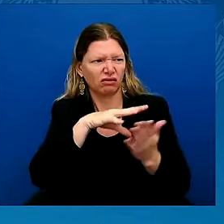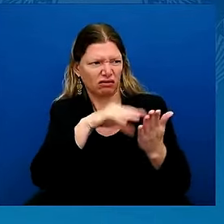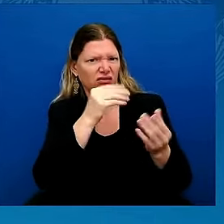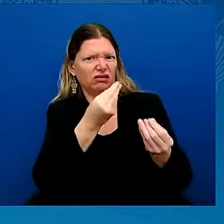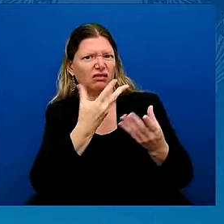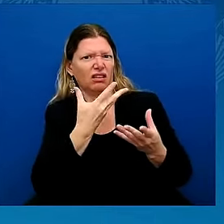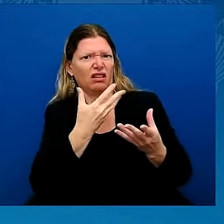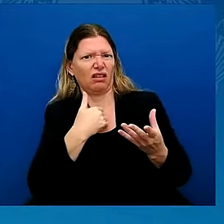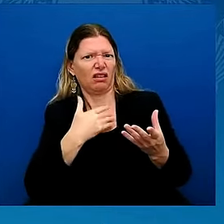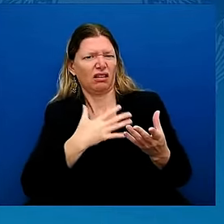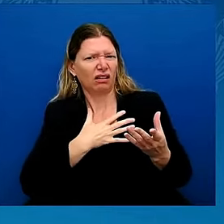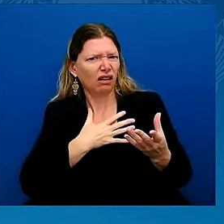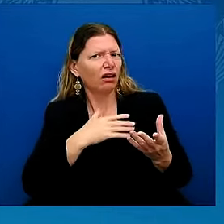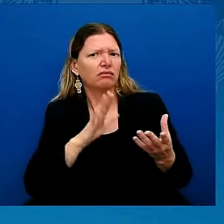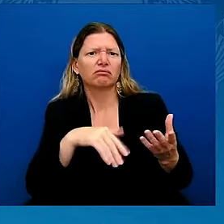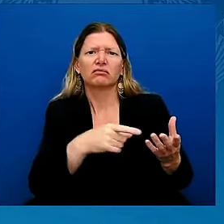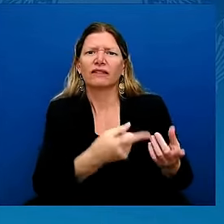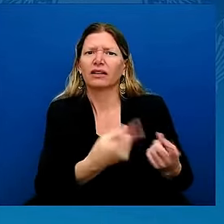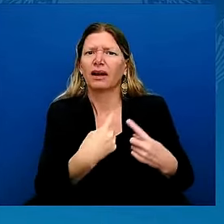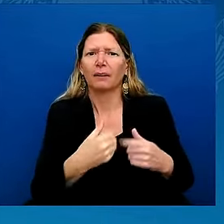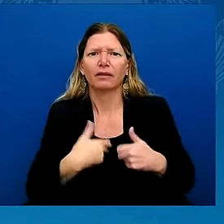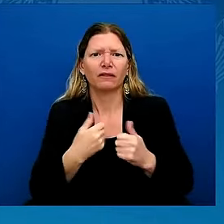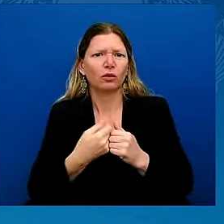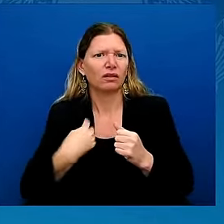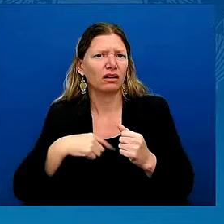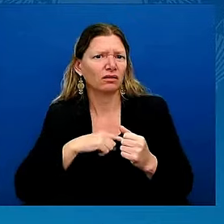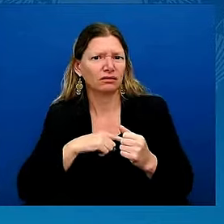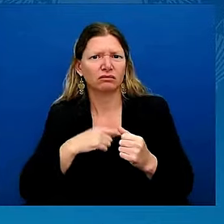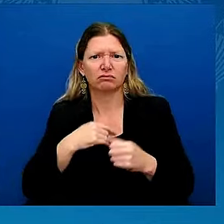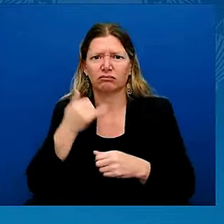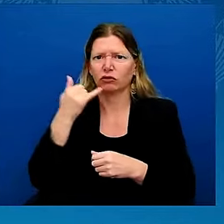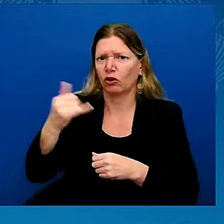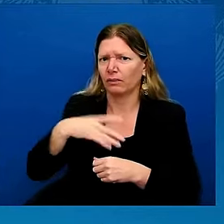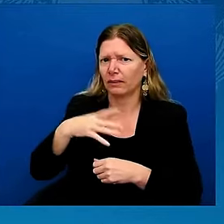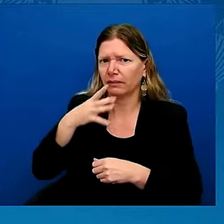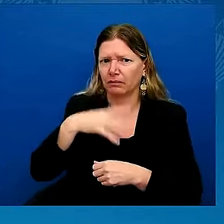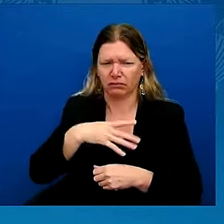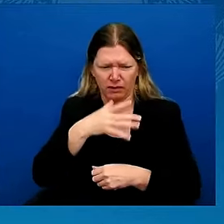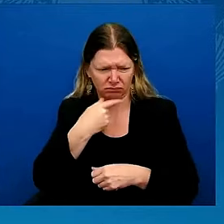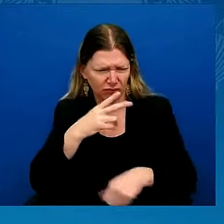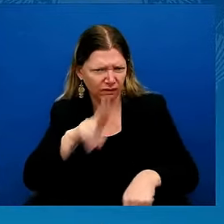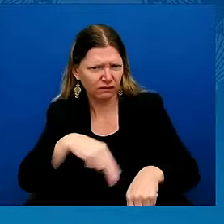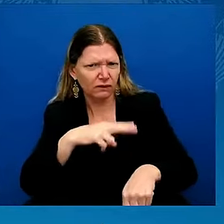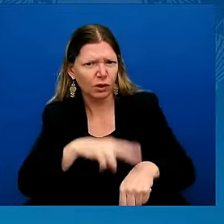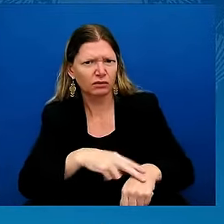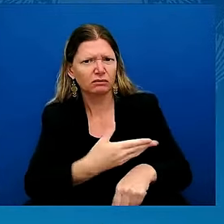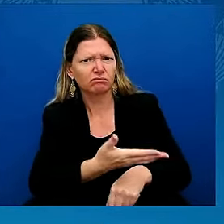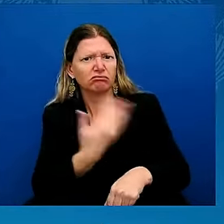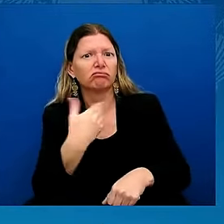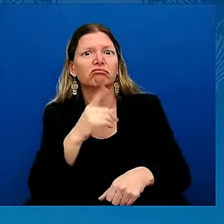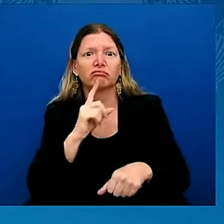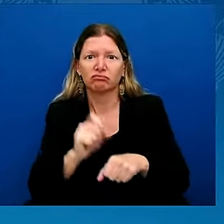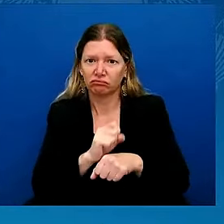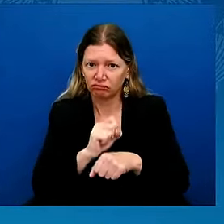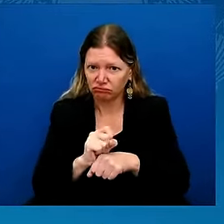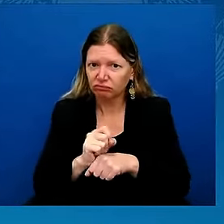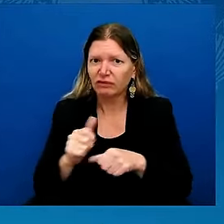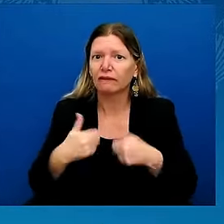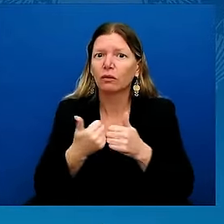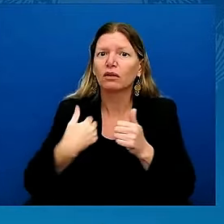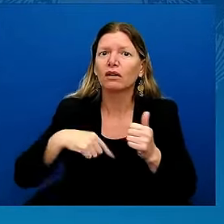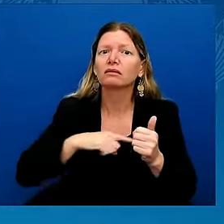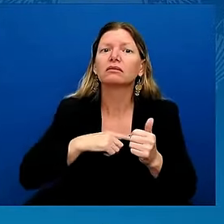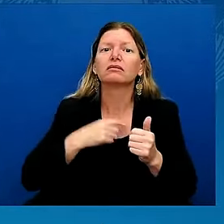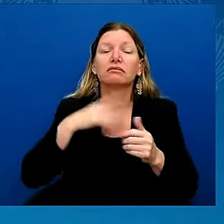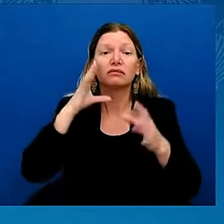mother said, of course she does, and she did. And so I decided I wanted to start a career and do the work of, in part, just doing the